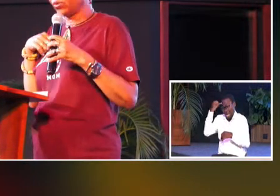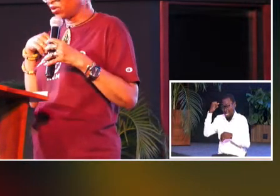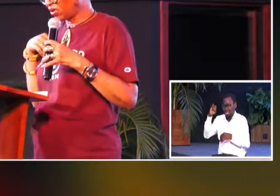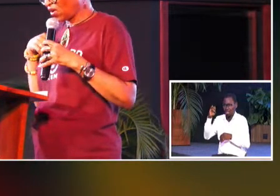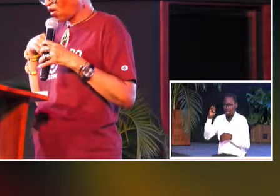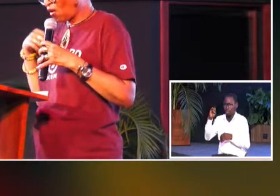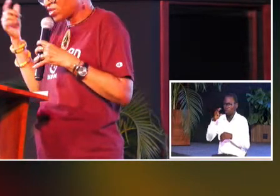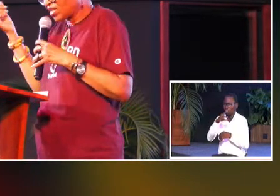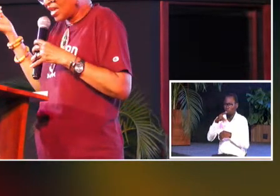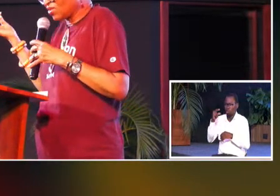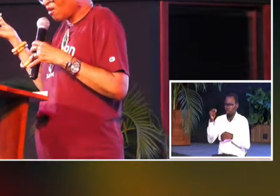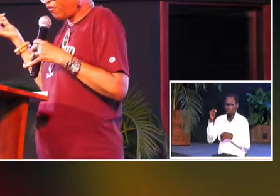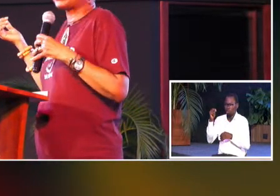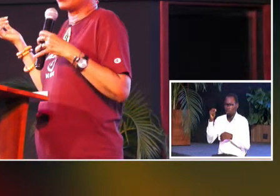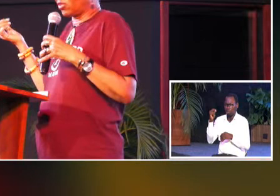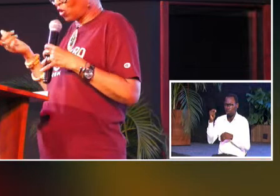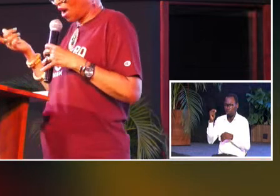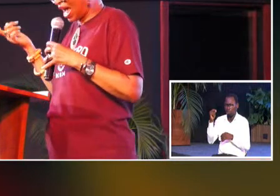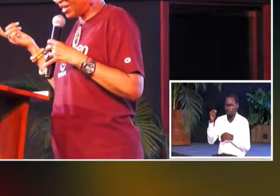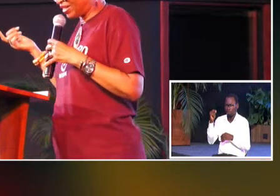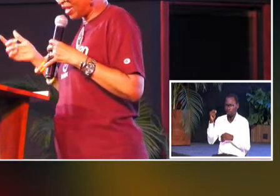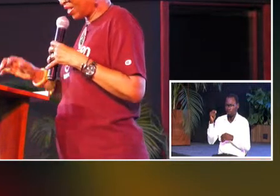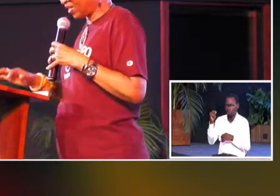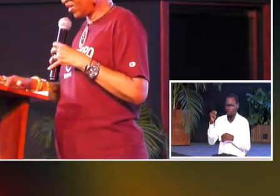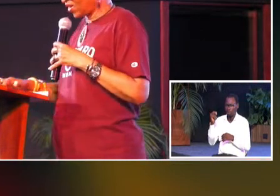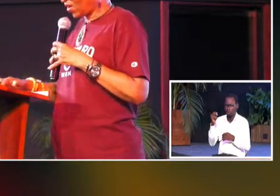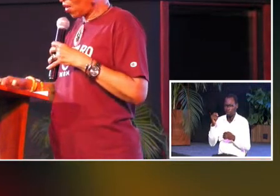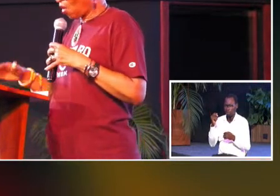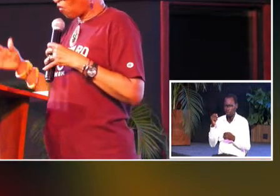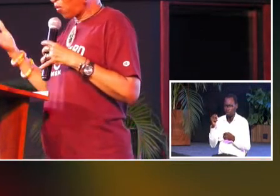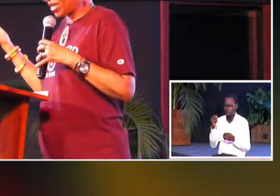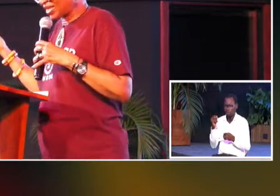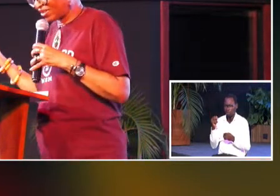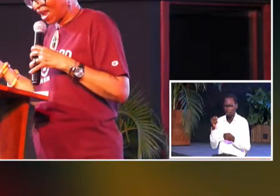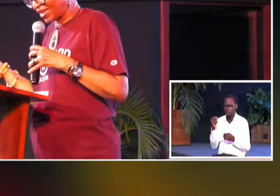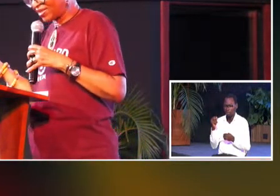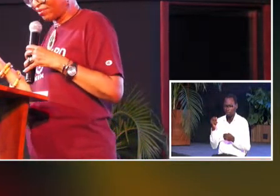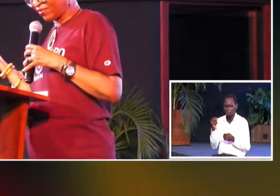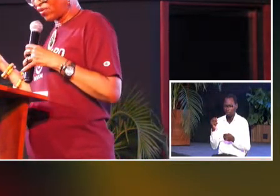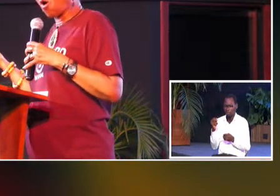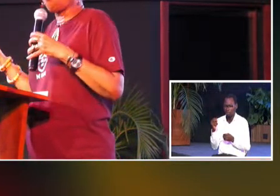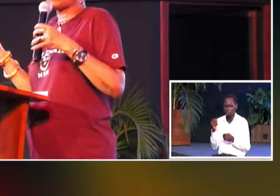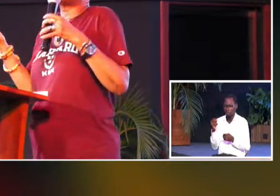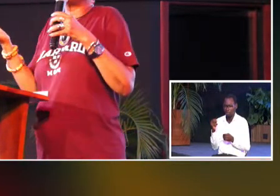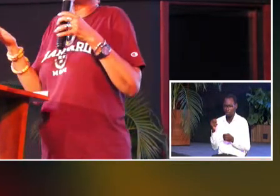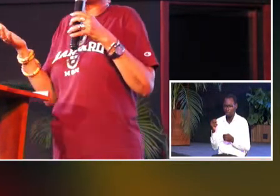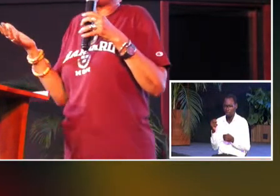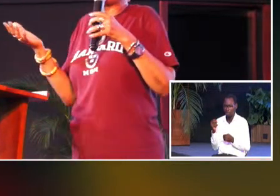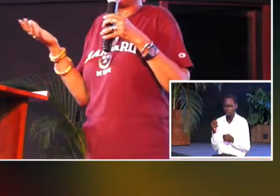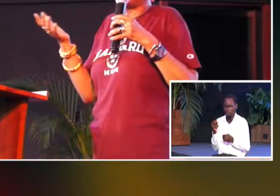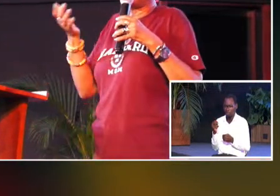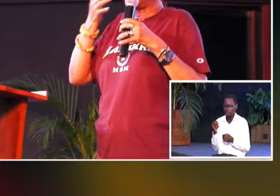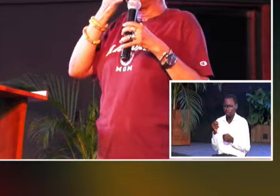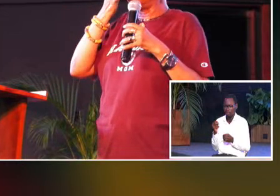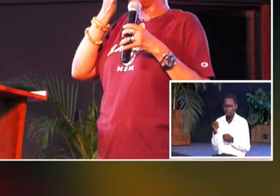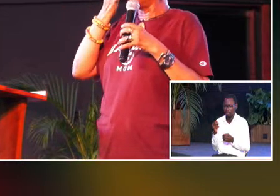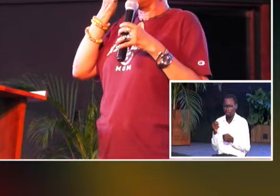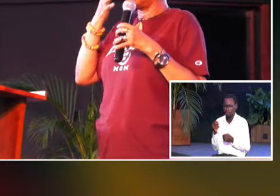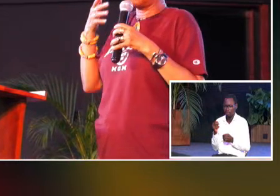you, because it does not fit into your idea of what is attractive or what seems respectful.